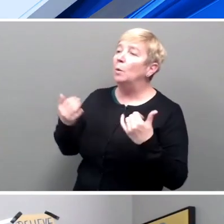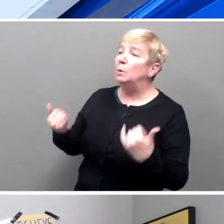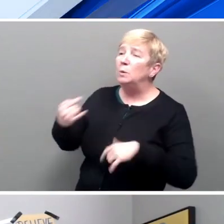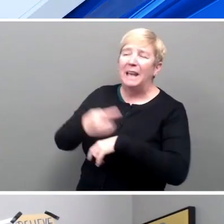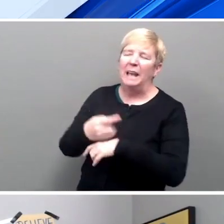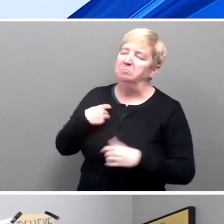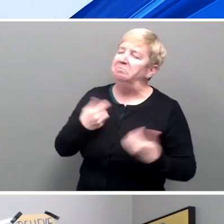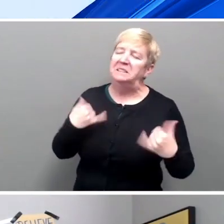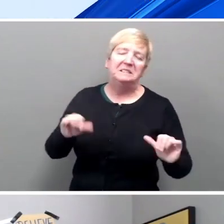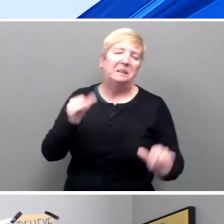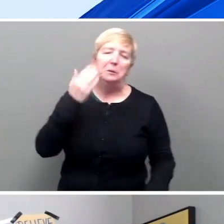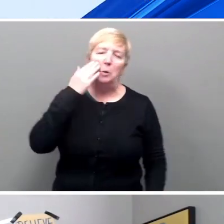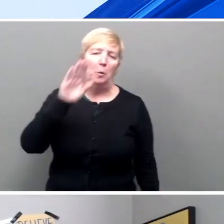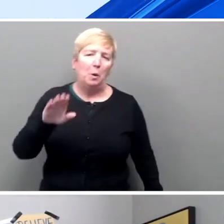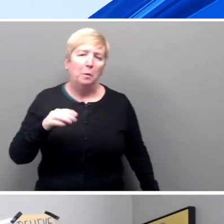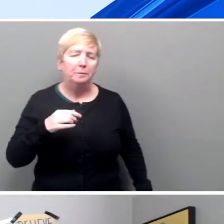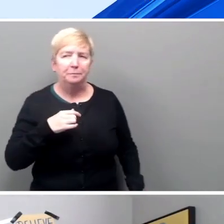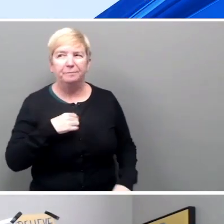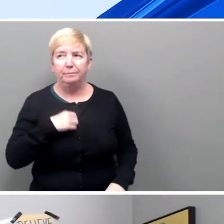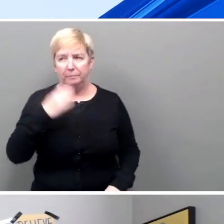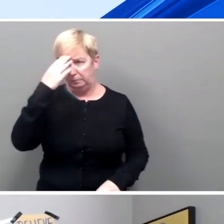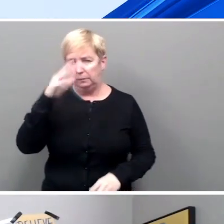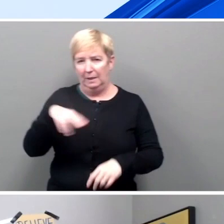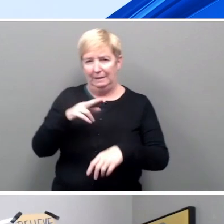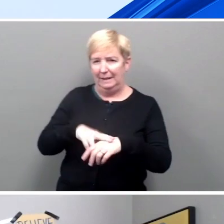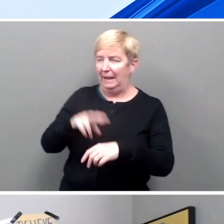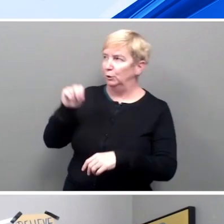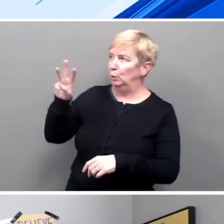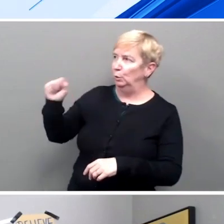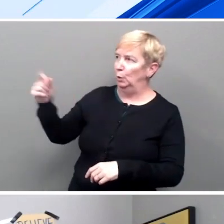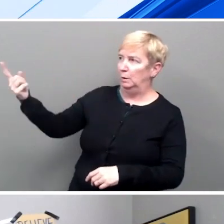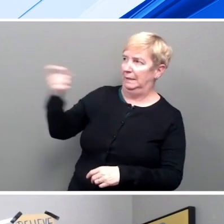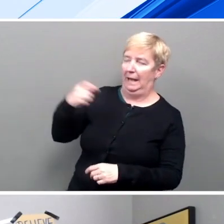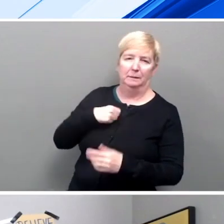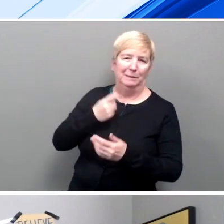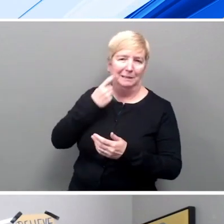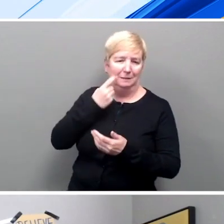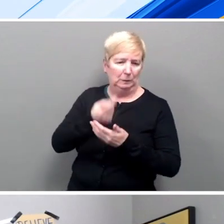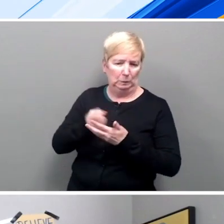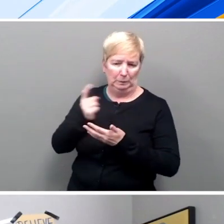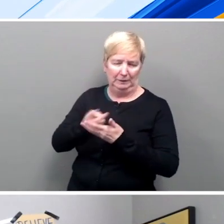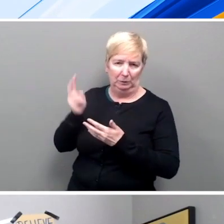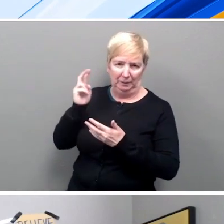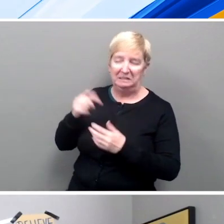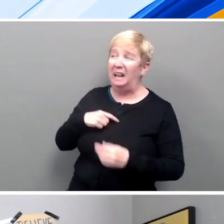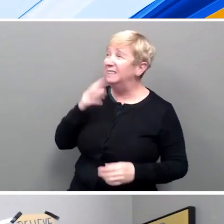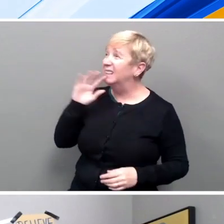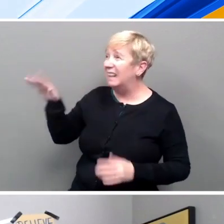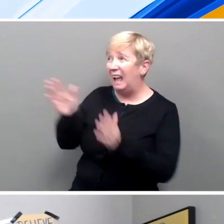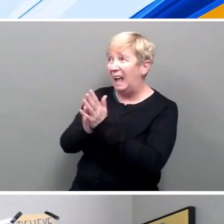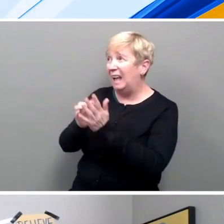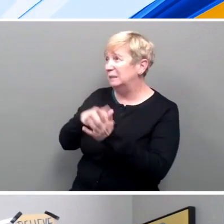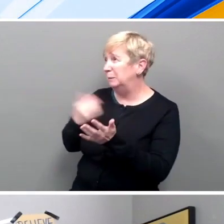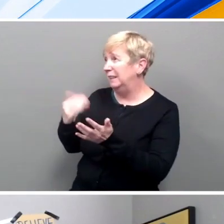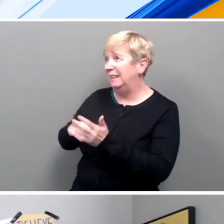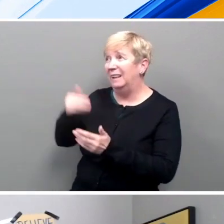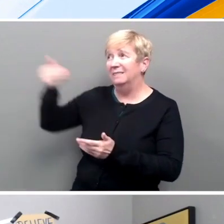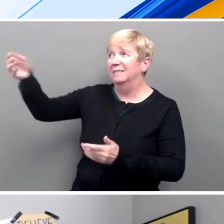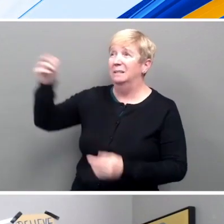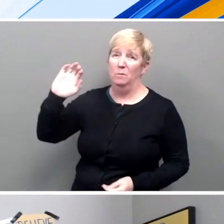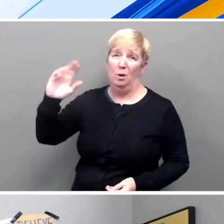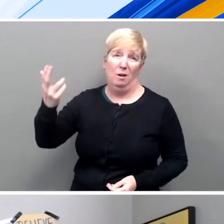that by a national news outlet a couple of weeks ago, and I said, call me again in March. And, now that